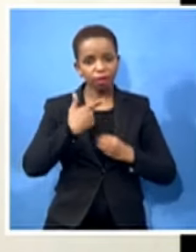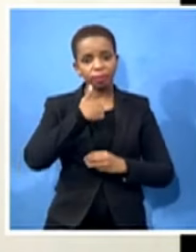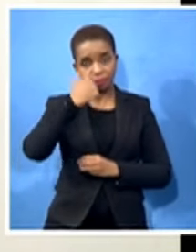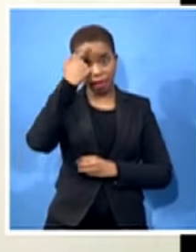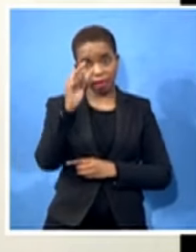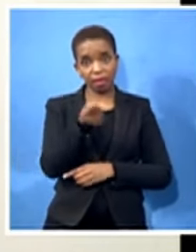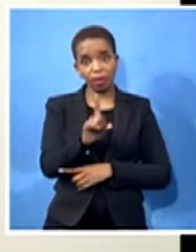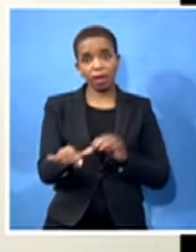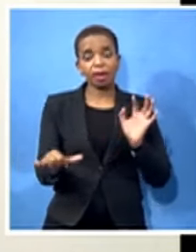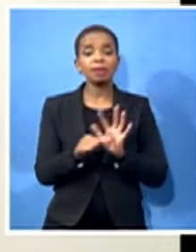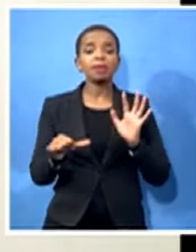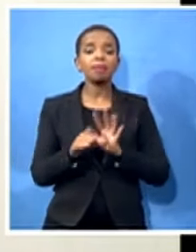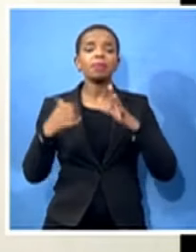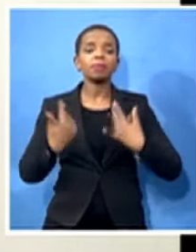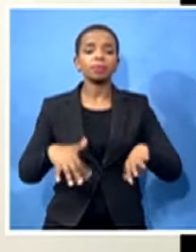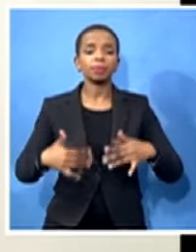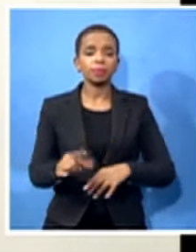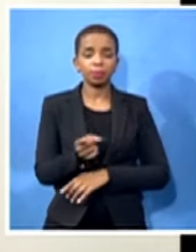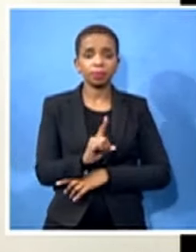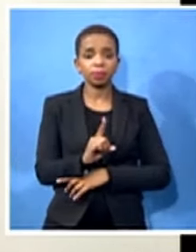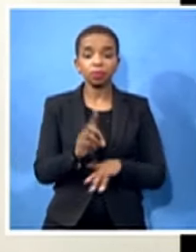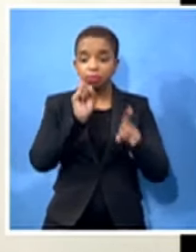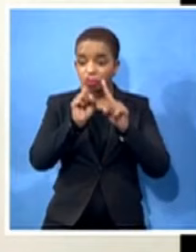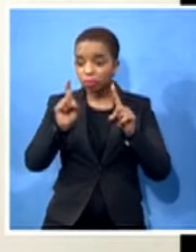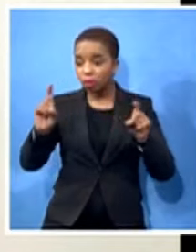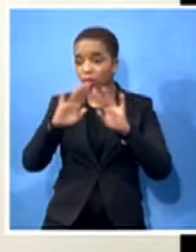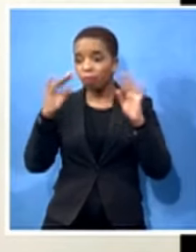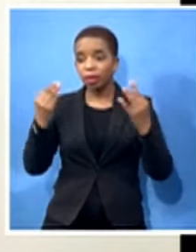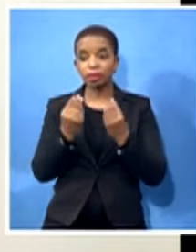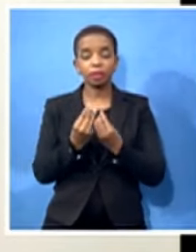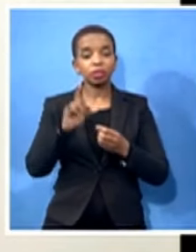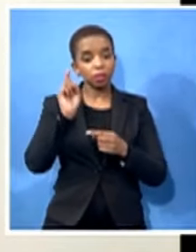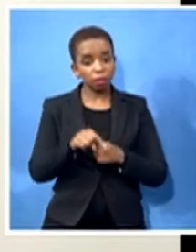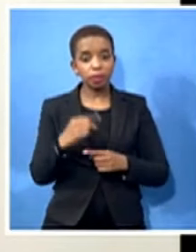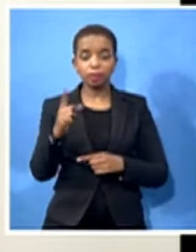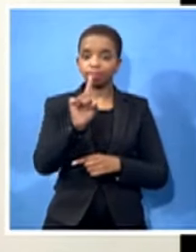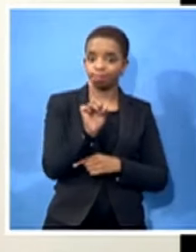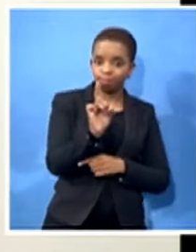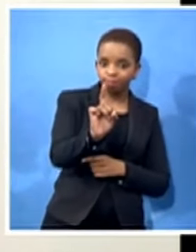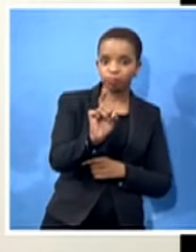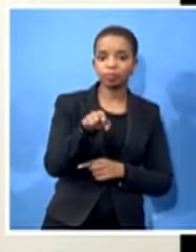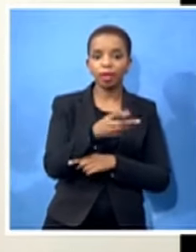organizations speak out and they come forward and we look at these matters that are affecting our society.